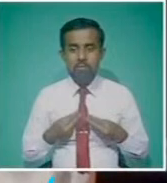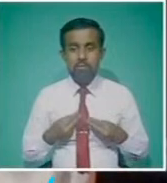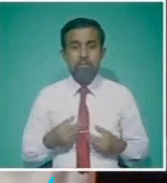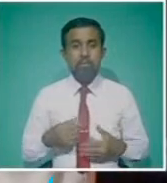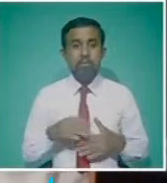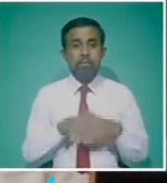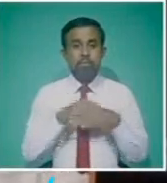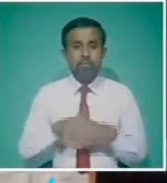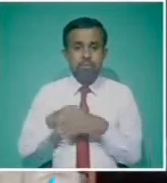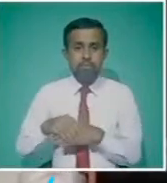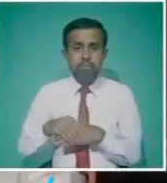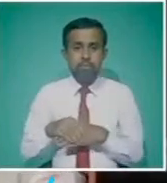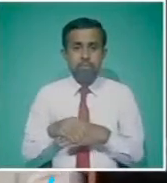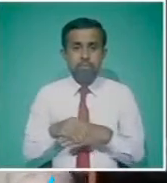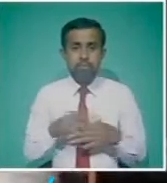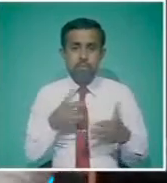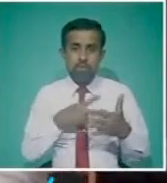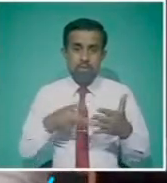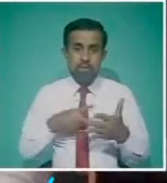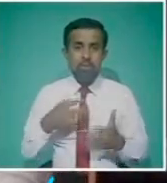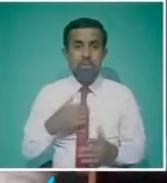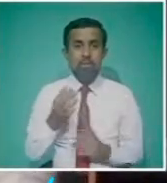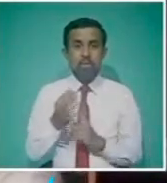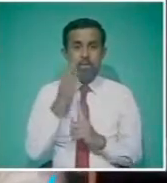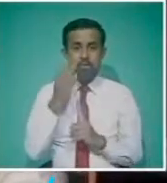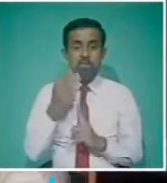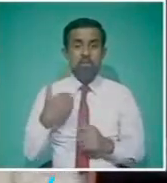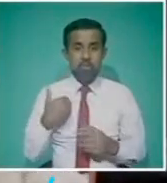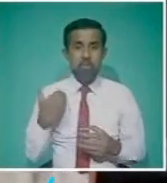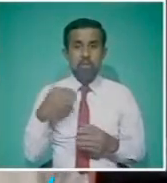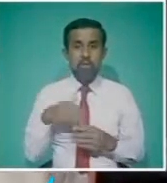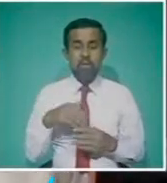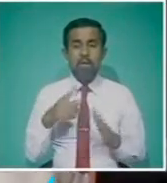one that was sent by Her Majesty Queen Elizabeth II was special.